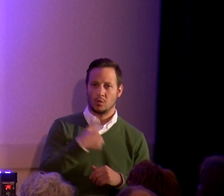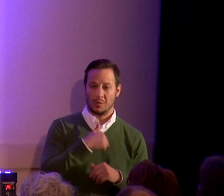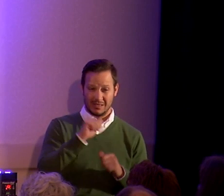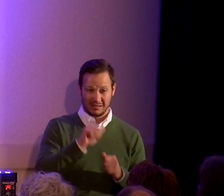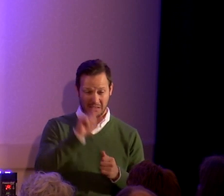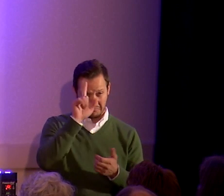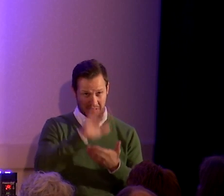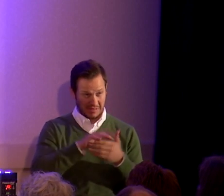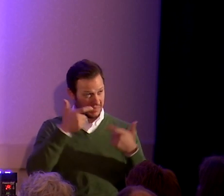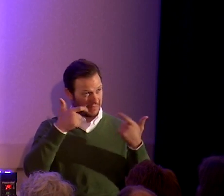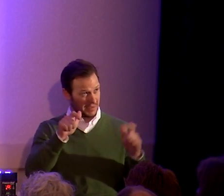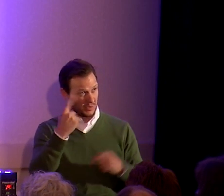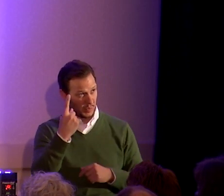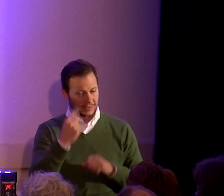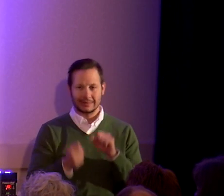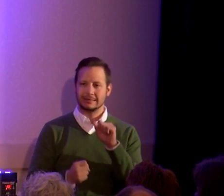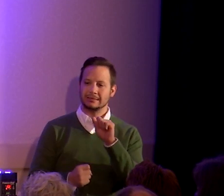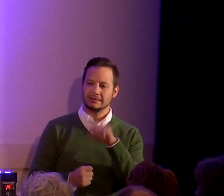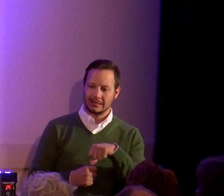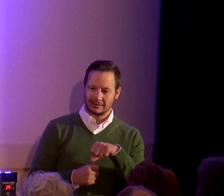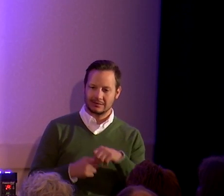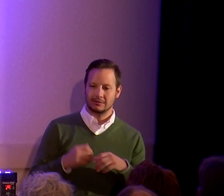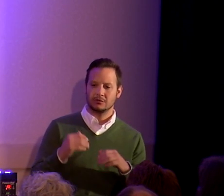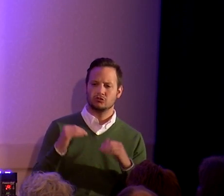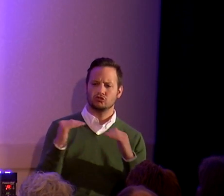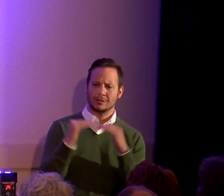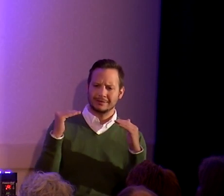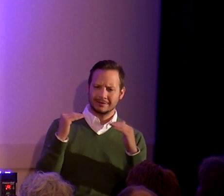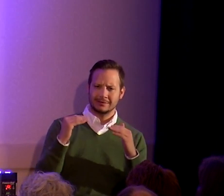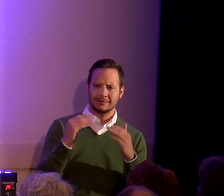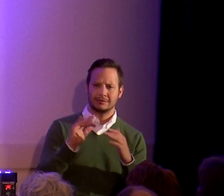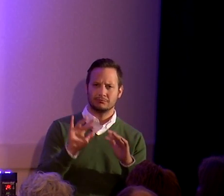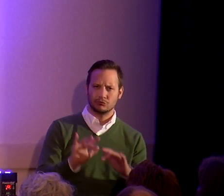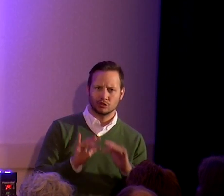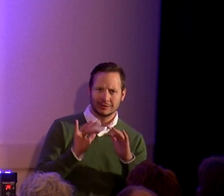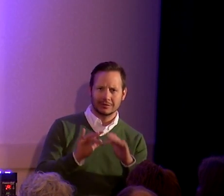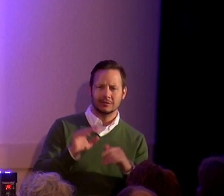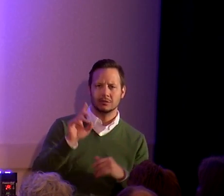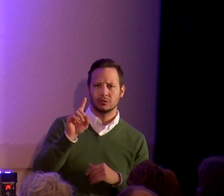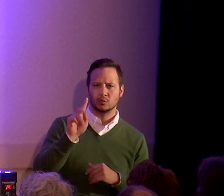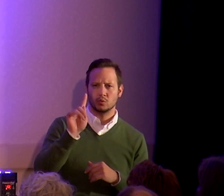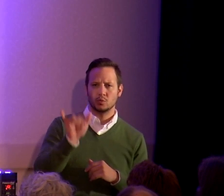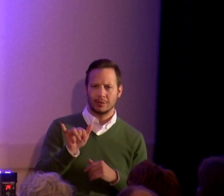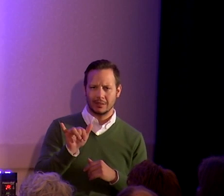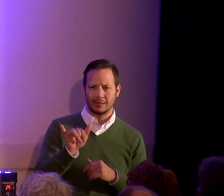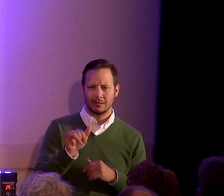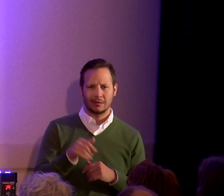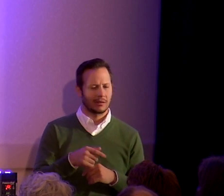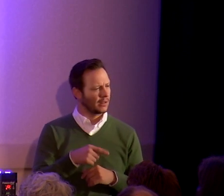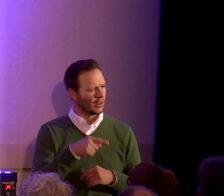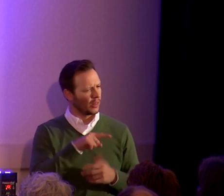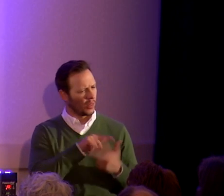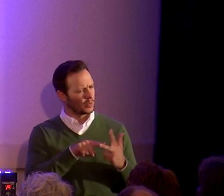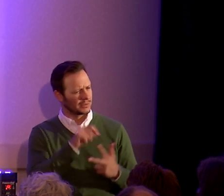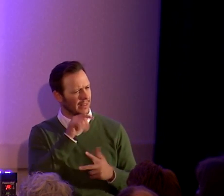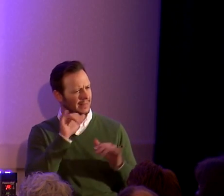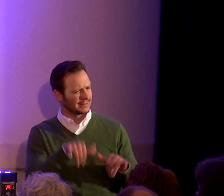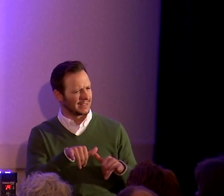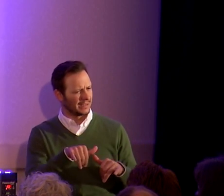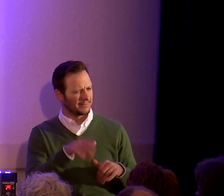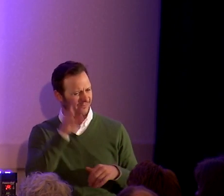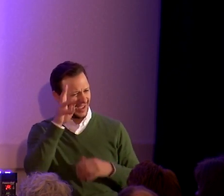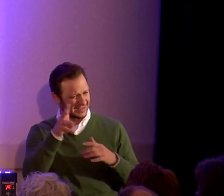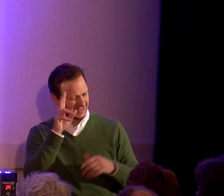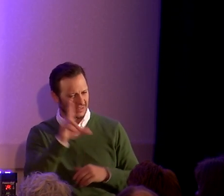ones? Yes, justice, mercy, duty, that sort of thing. They're not the same at all. You think